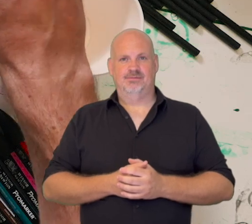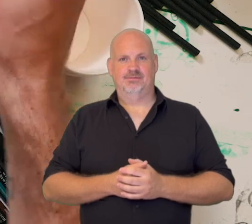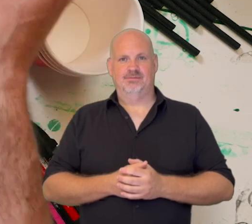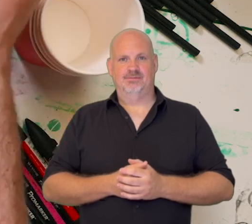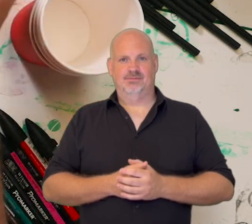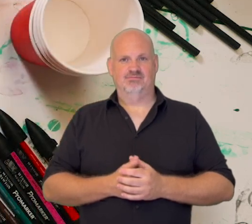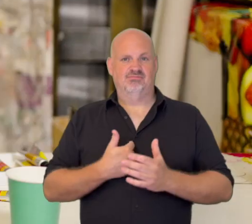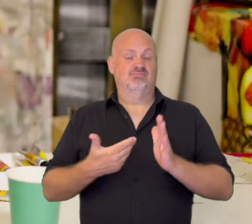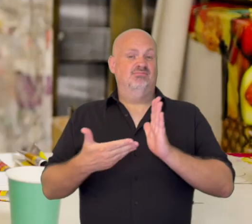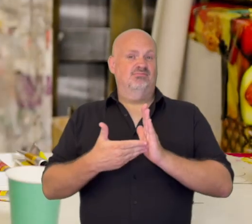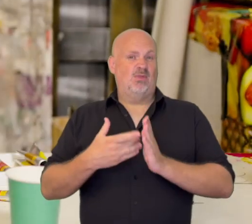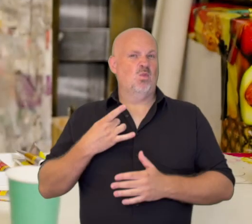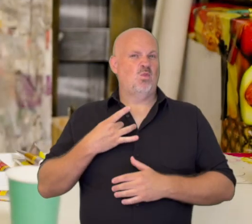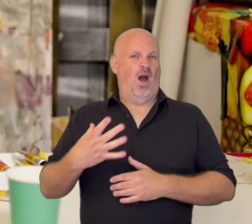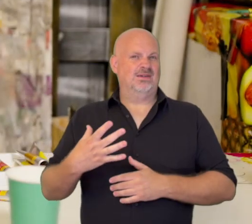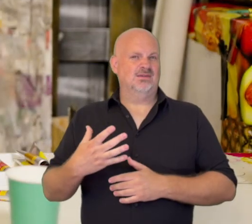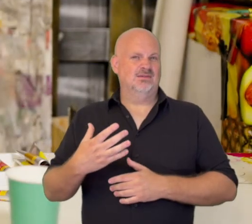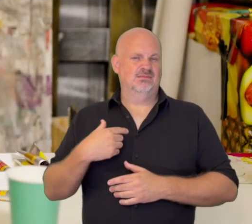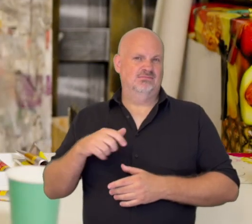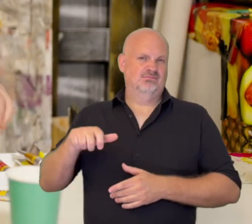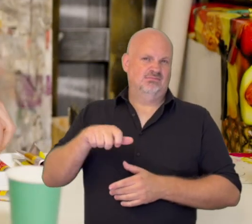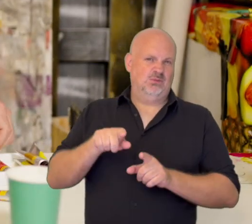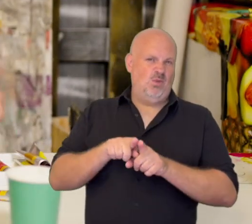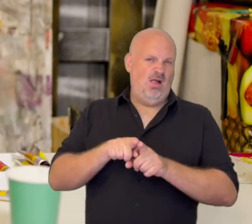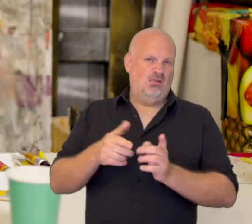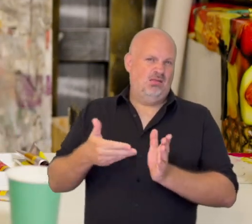I'm going to also add some white to as well.